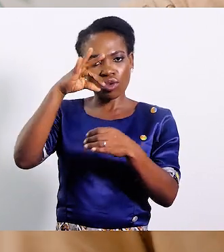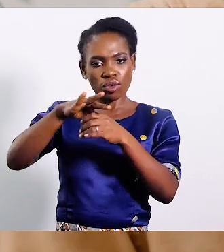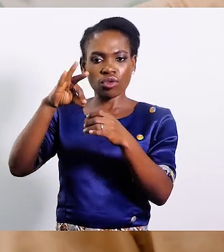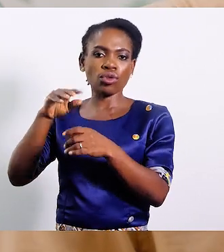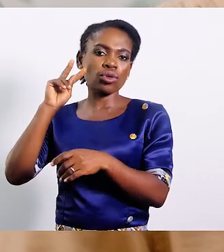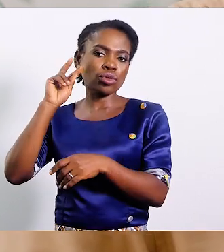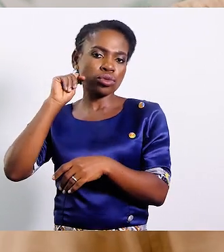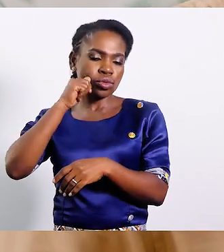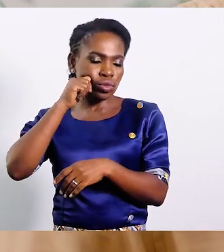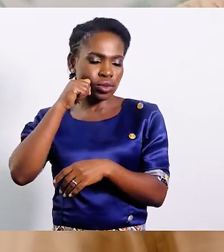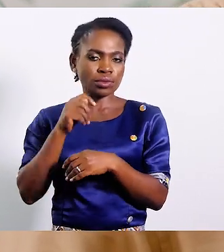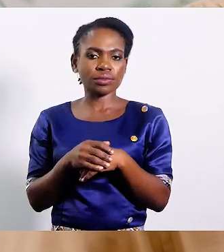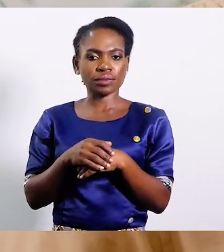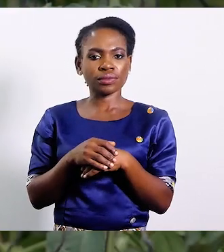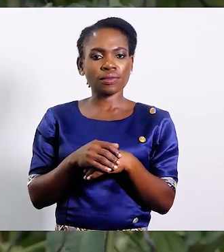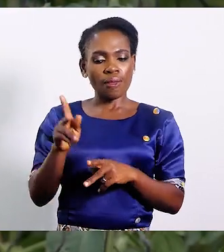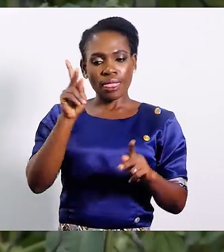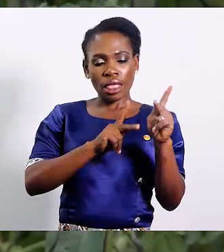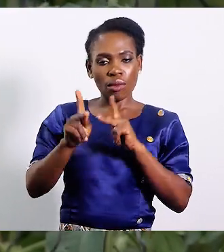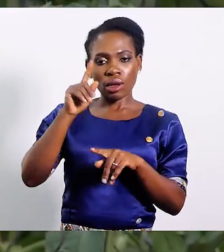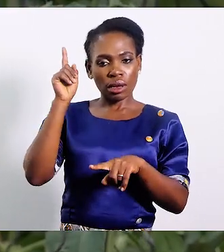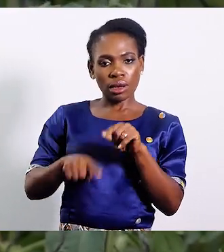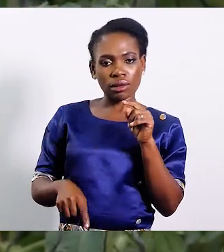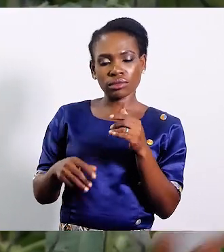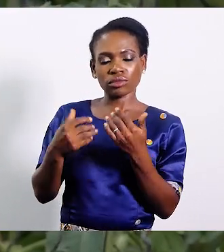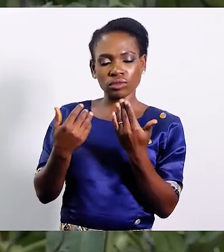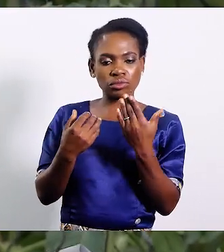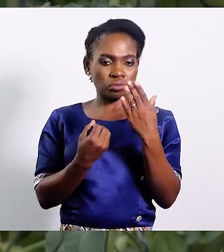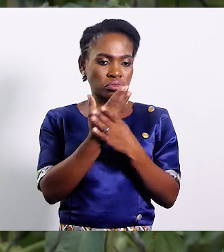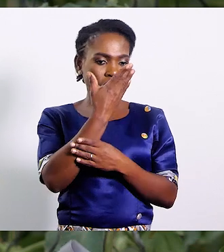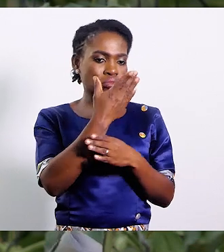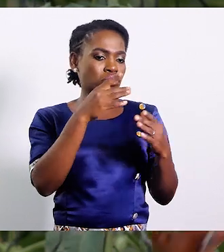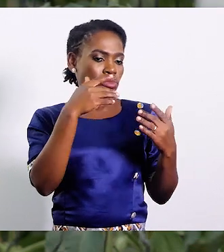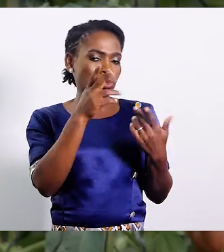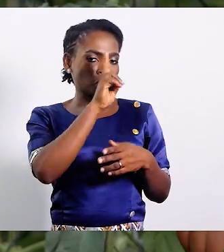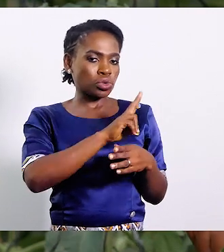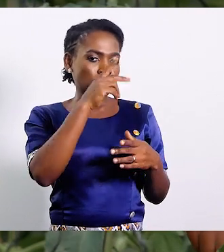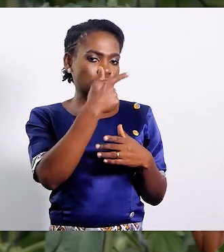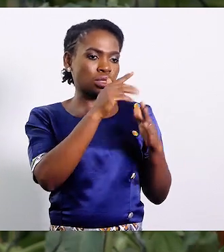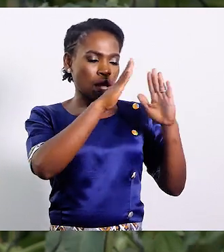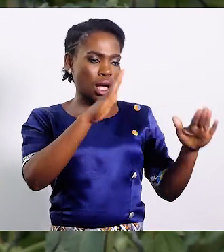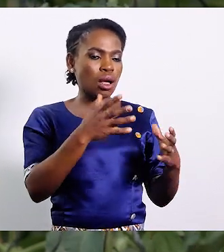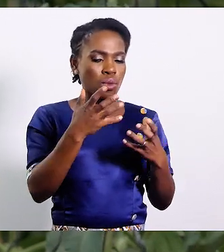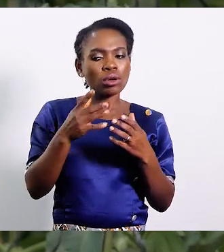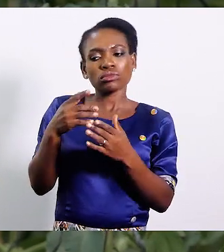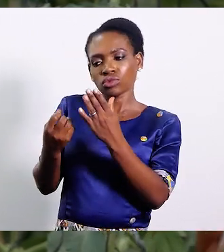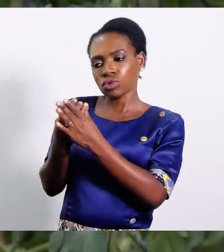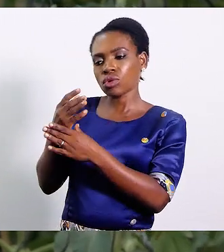the passion of cultivating tomatoes. Interesting. So people who cannot afford to build greenhouses but would want